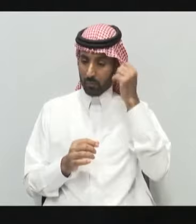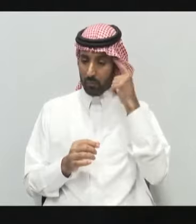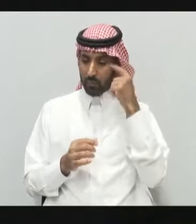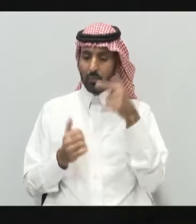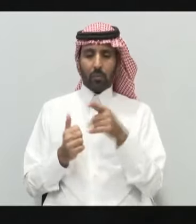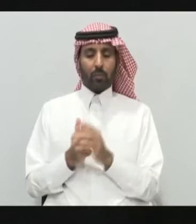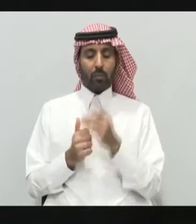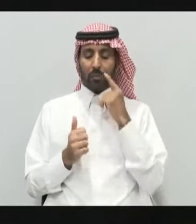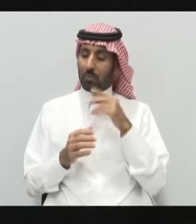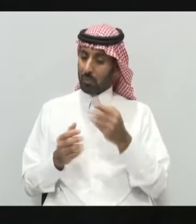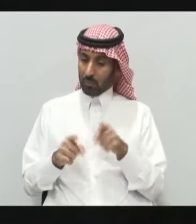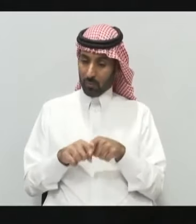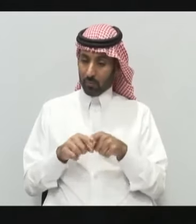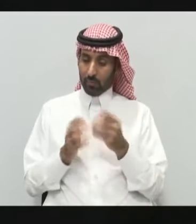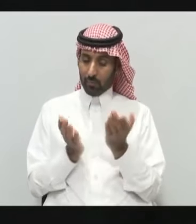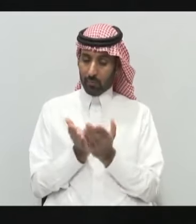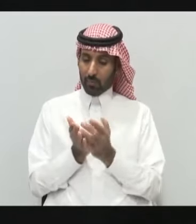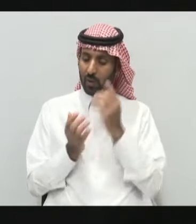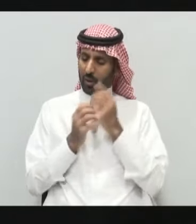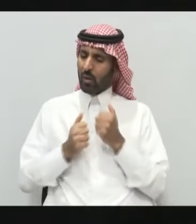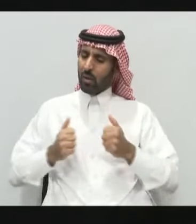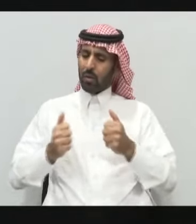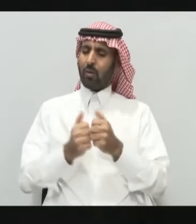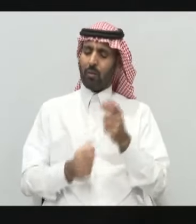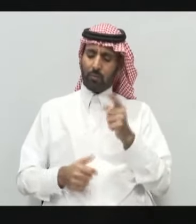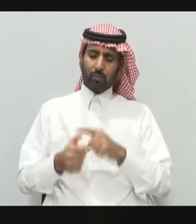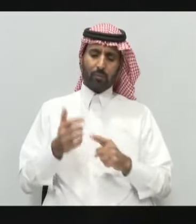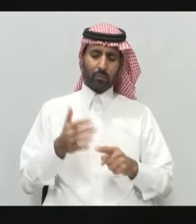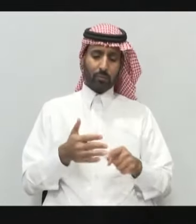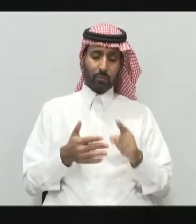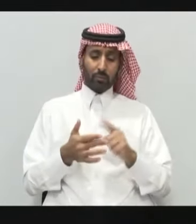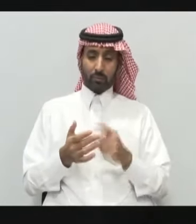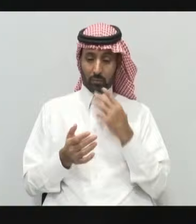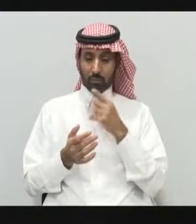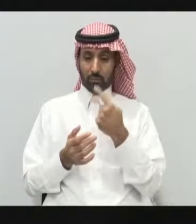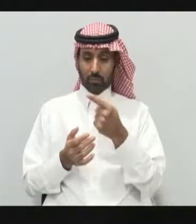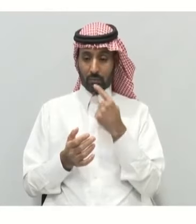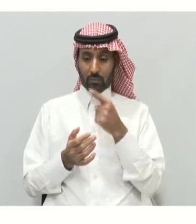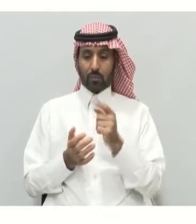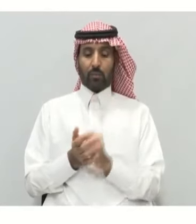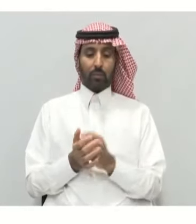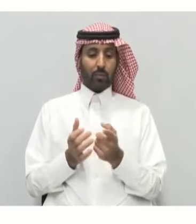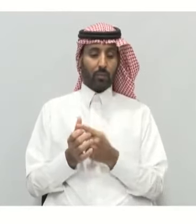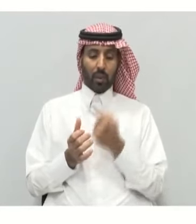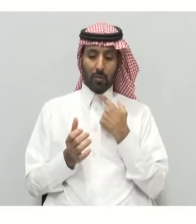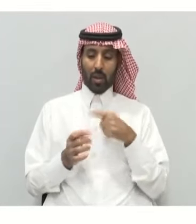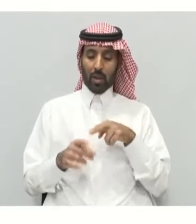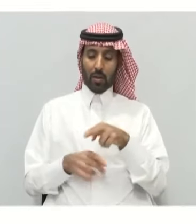know, maybe your classmates, your family member. I'll talk first. For example,